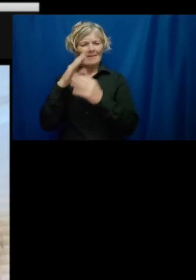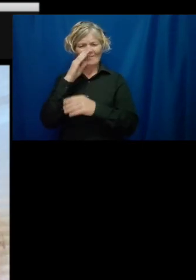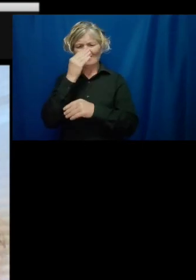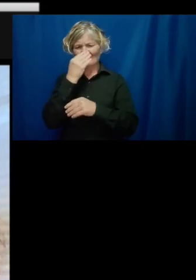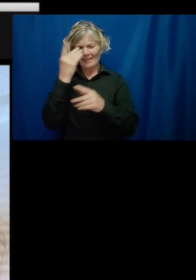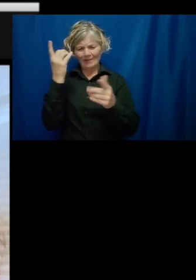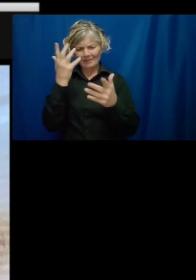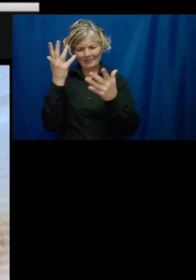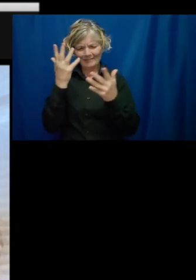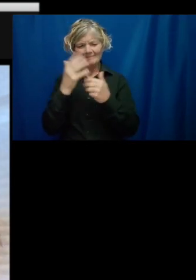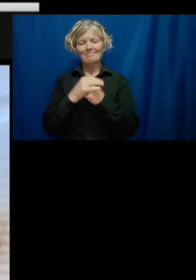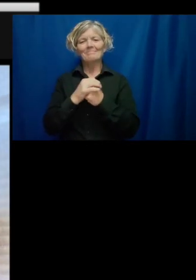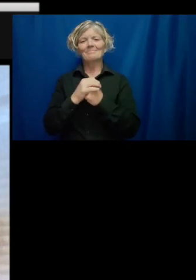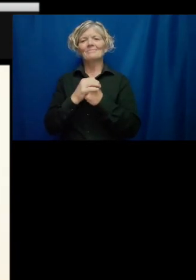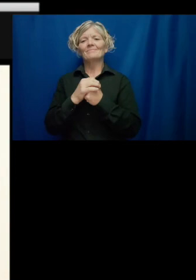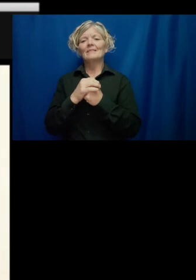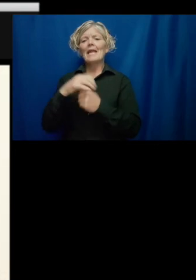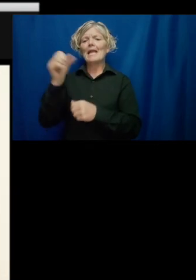about flowers.